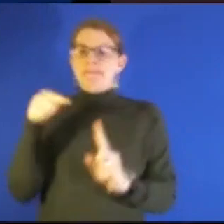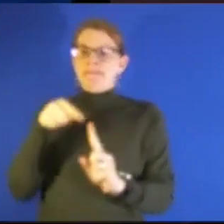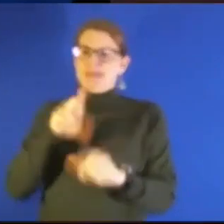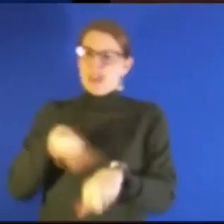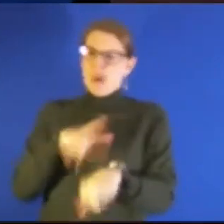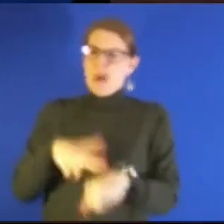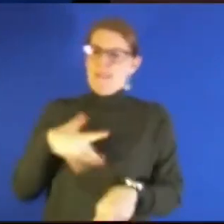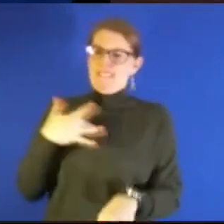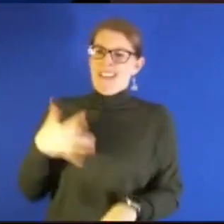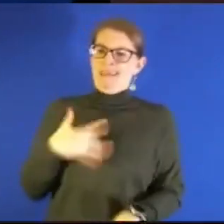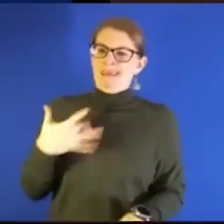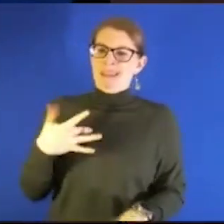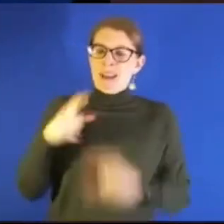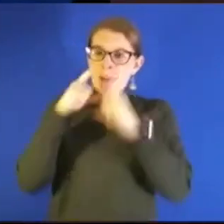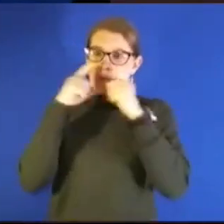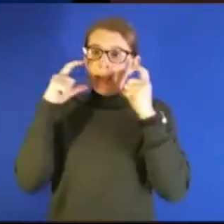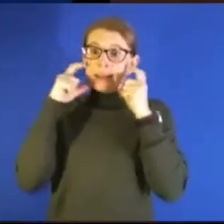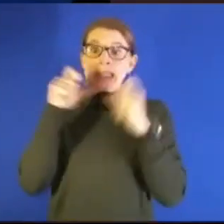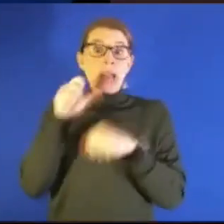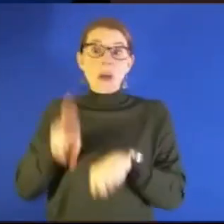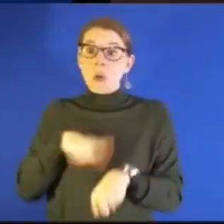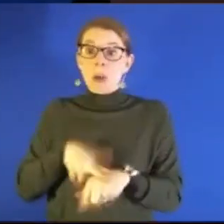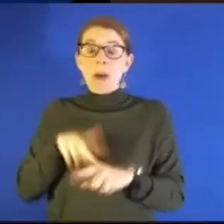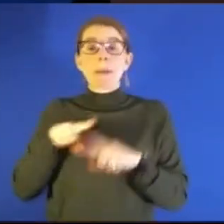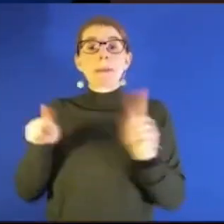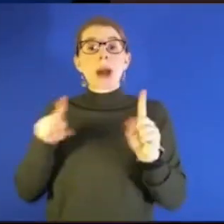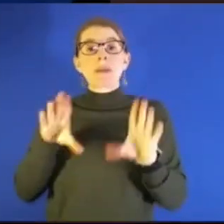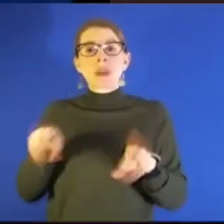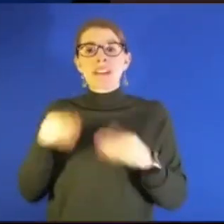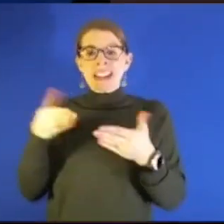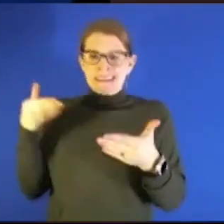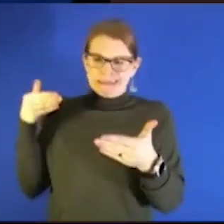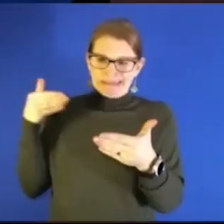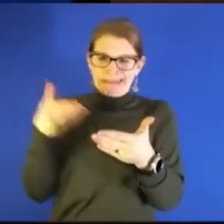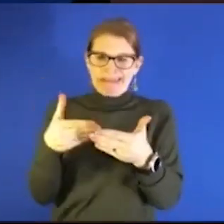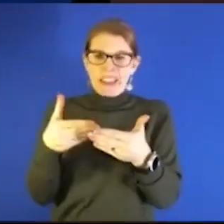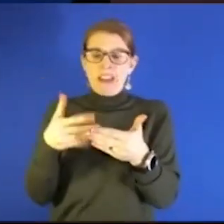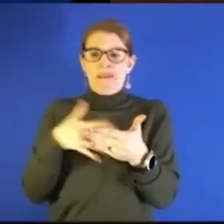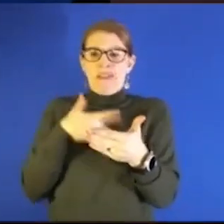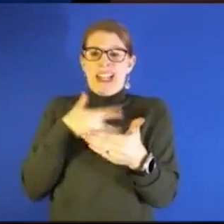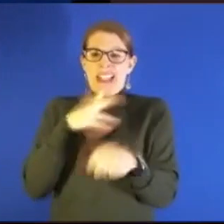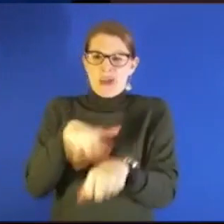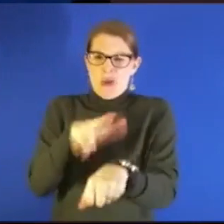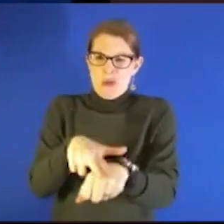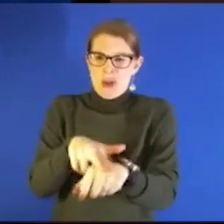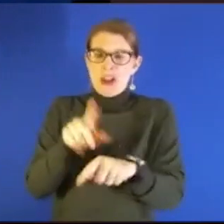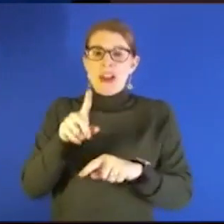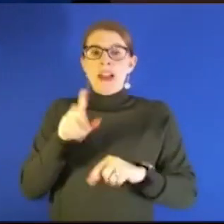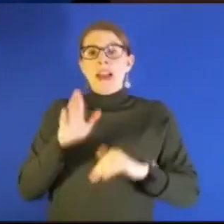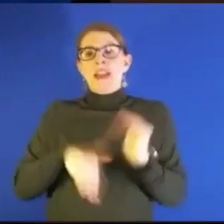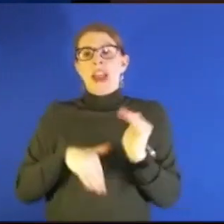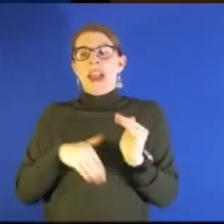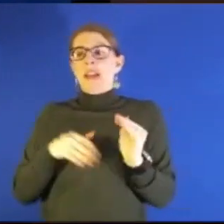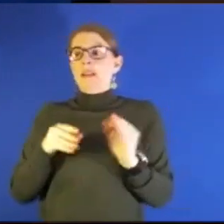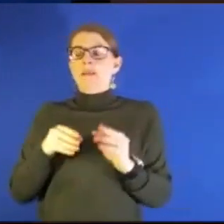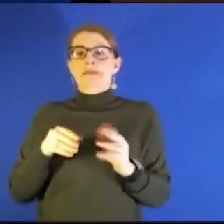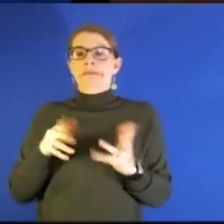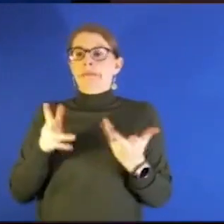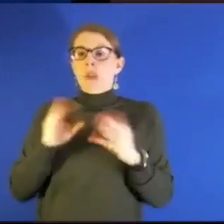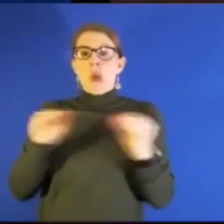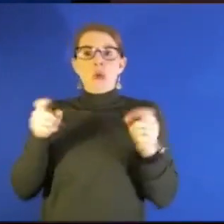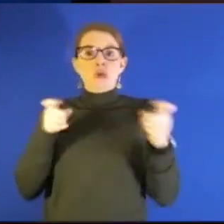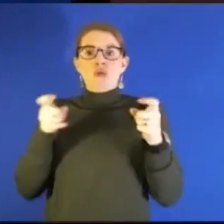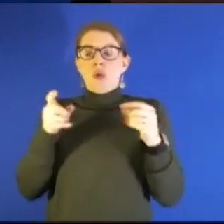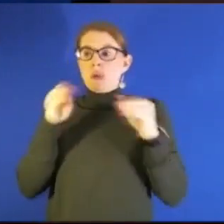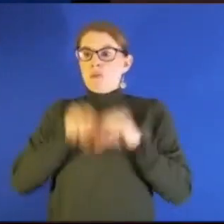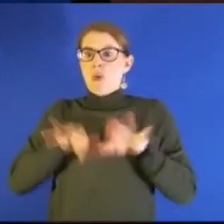not normal, but it brings us a lot closer to feeling normal than just having unmitigated spread of a virus that's